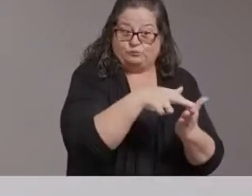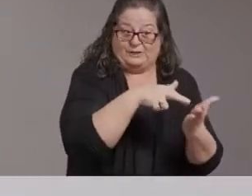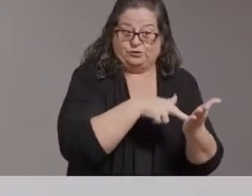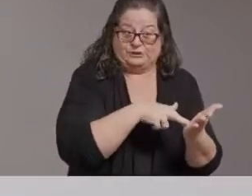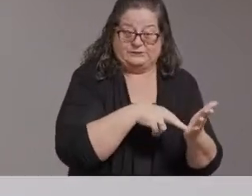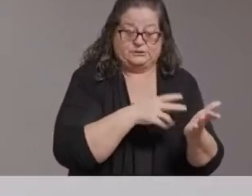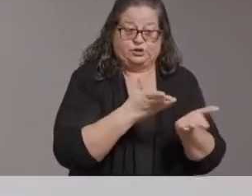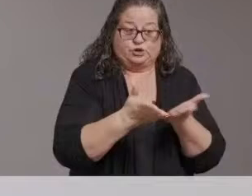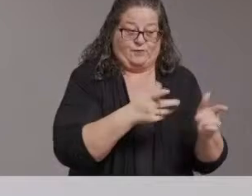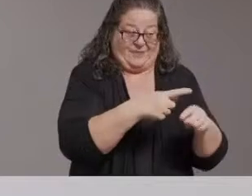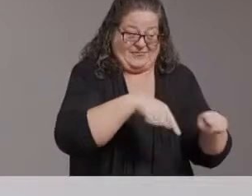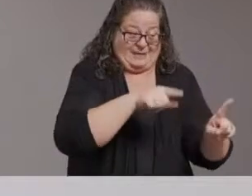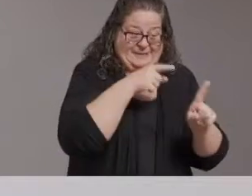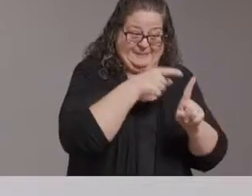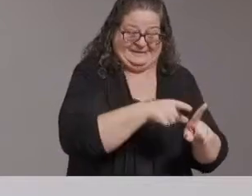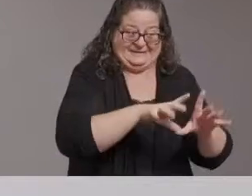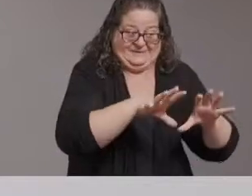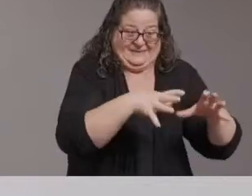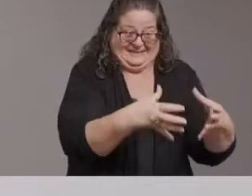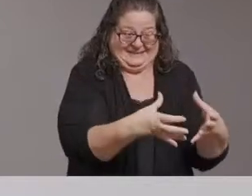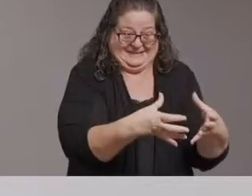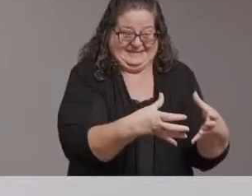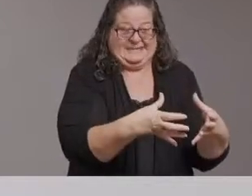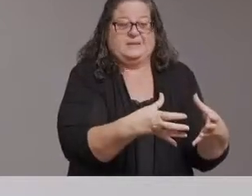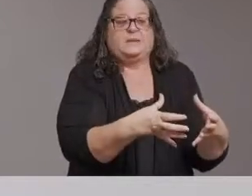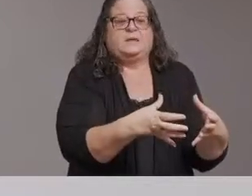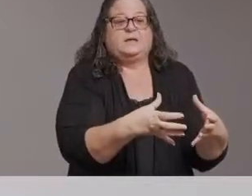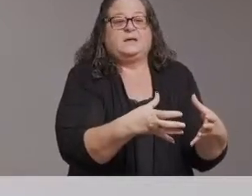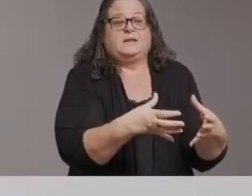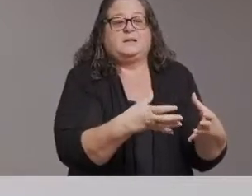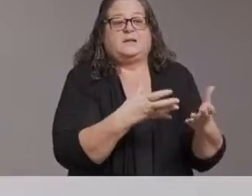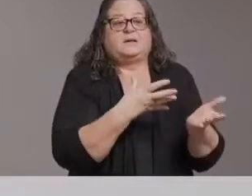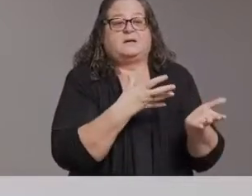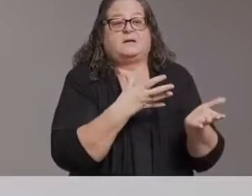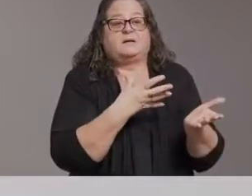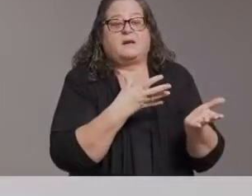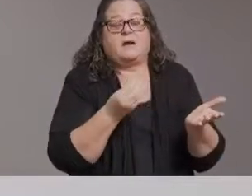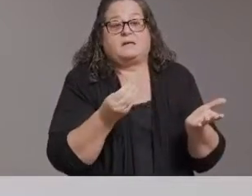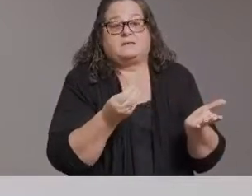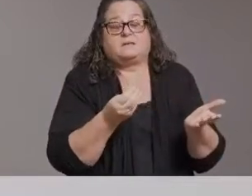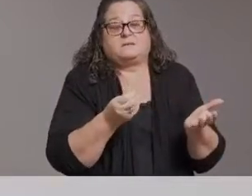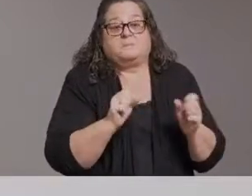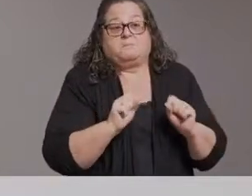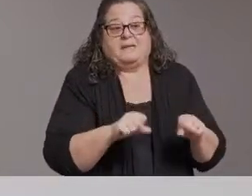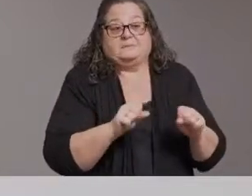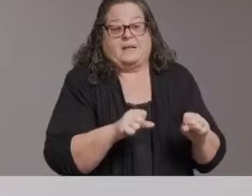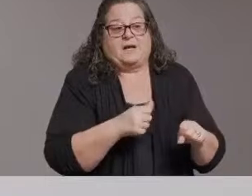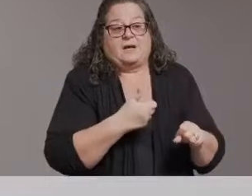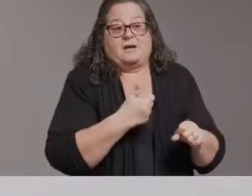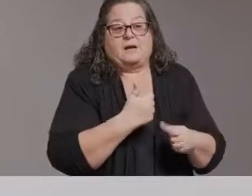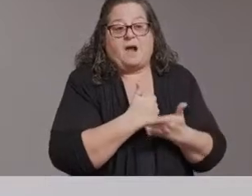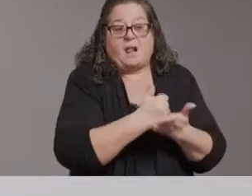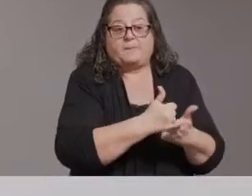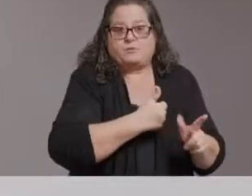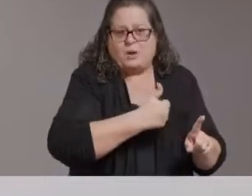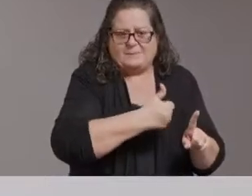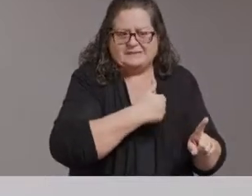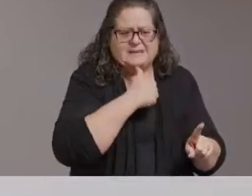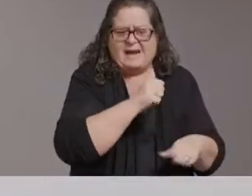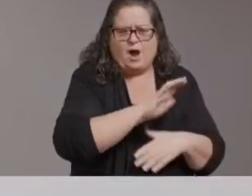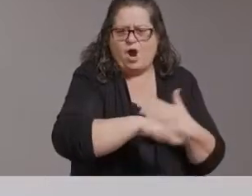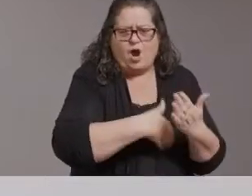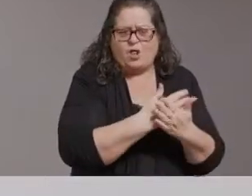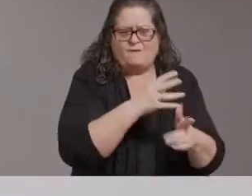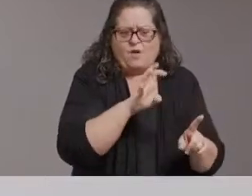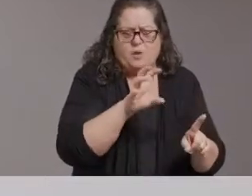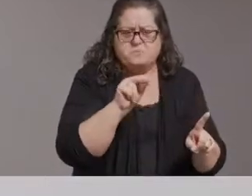services for, and potentially provided transportation. We didn't provide transportation for all of those individuals, but those